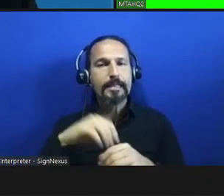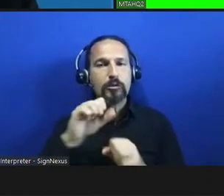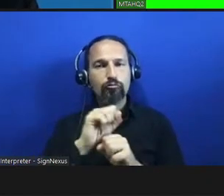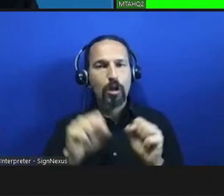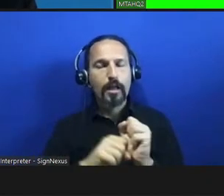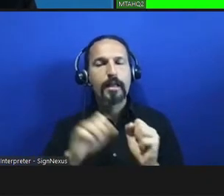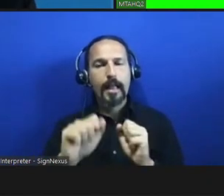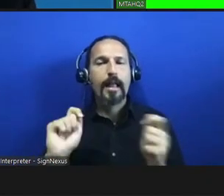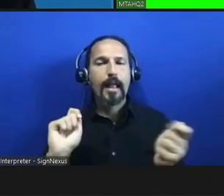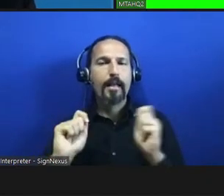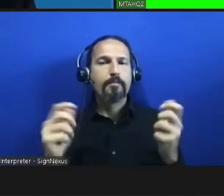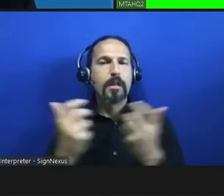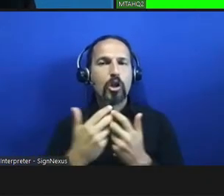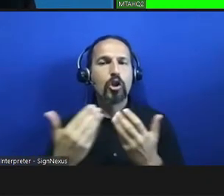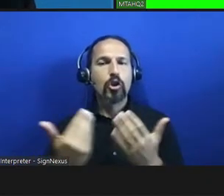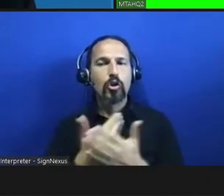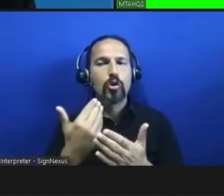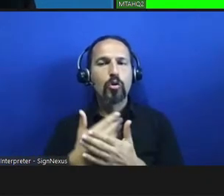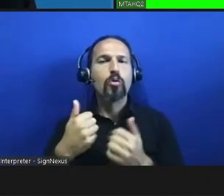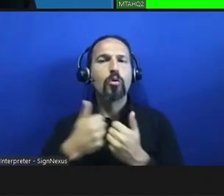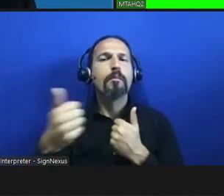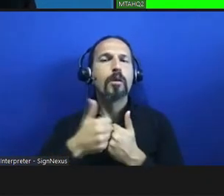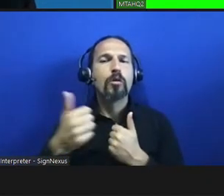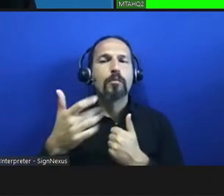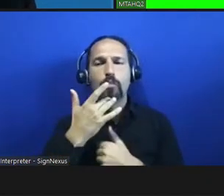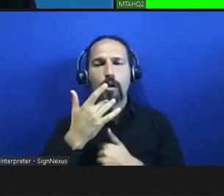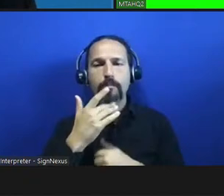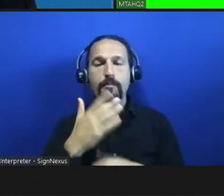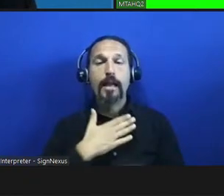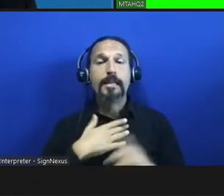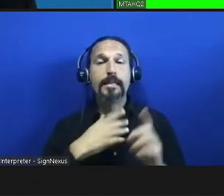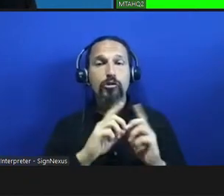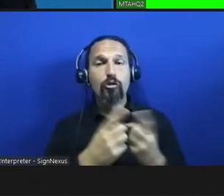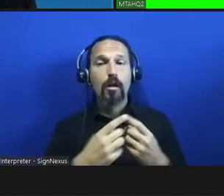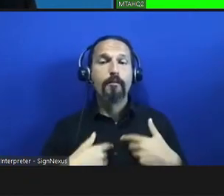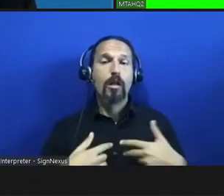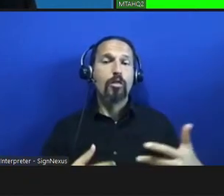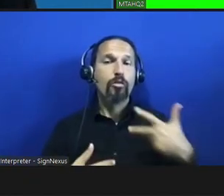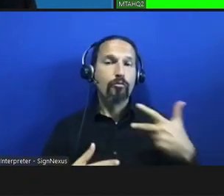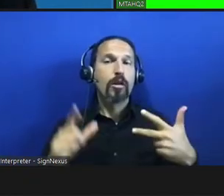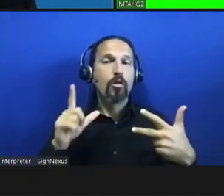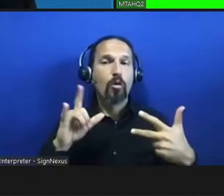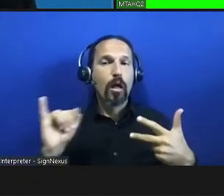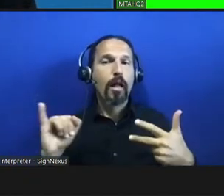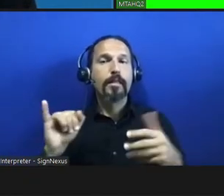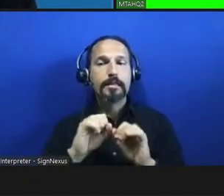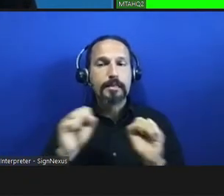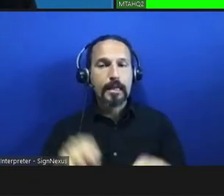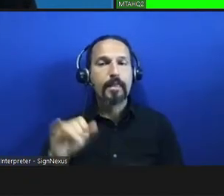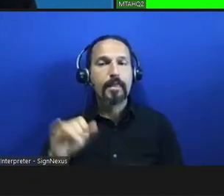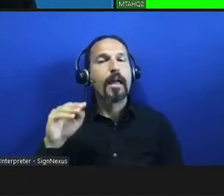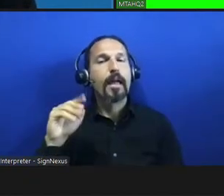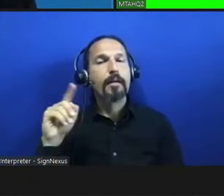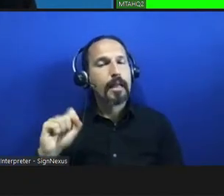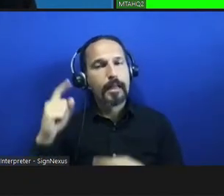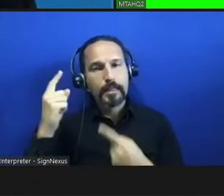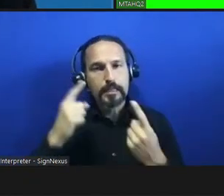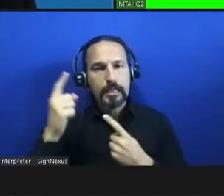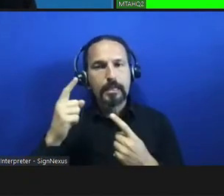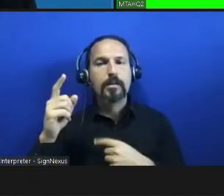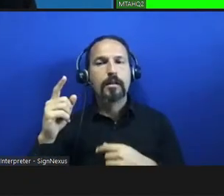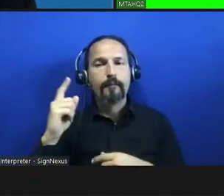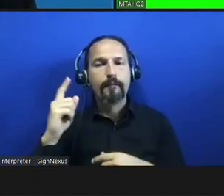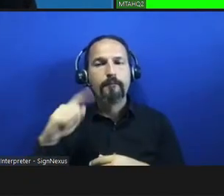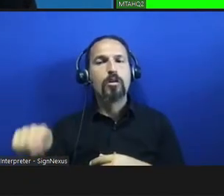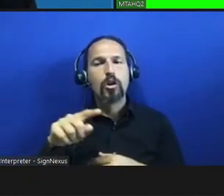can accommodate new commuting preferences my district has three Long Island Railroad stations the MTA should consider expanding